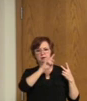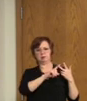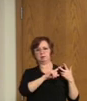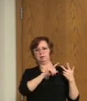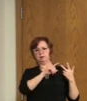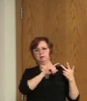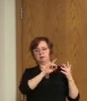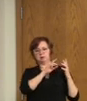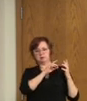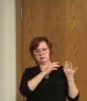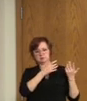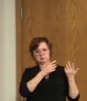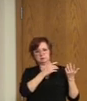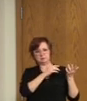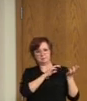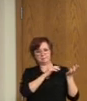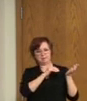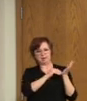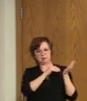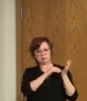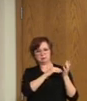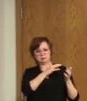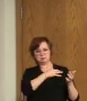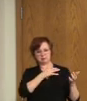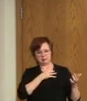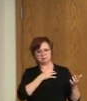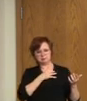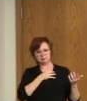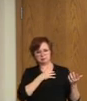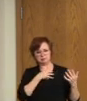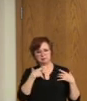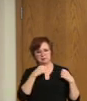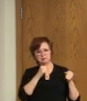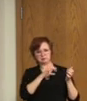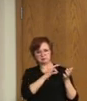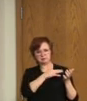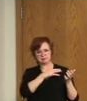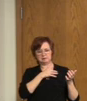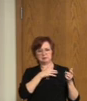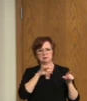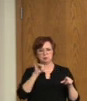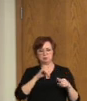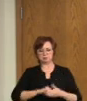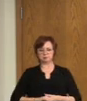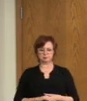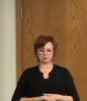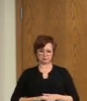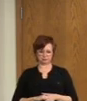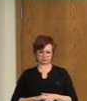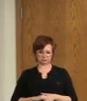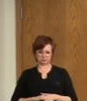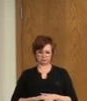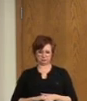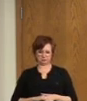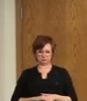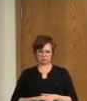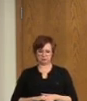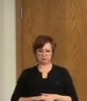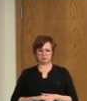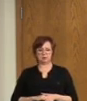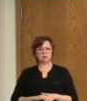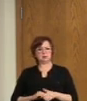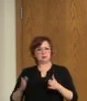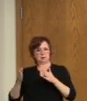Corrections have been managing outbreaks, have been working with local public health, managing staffing, and we